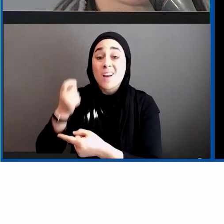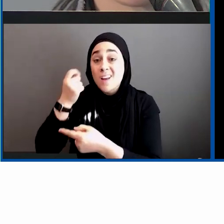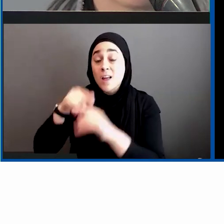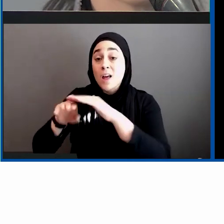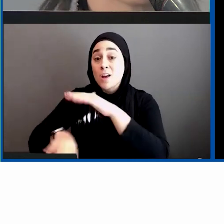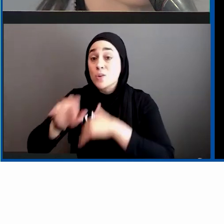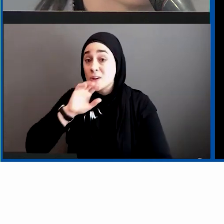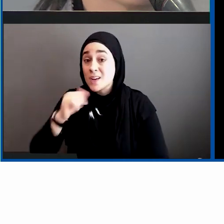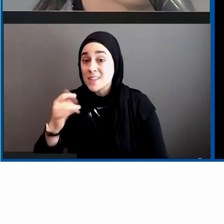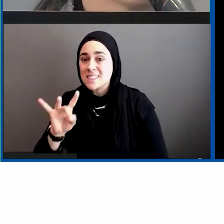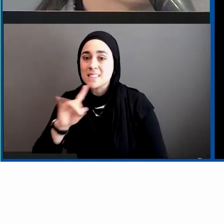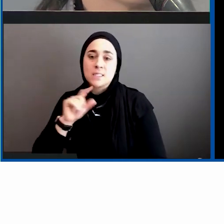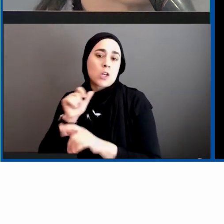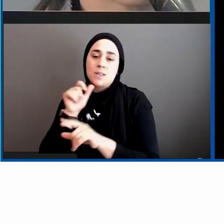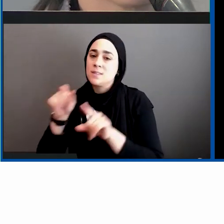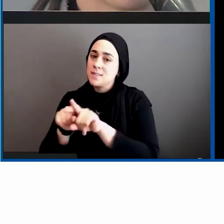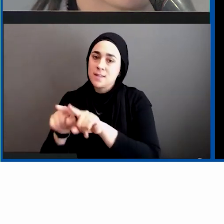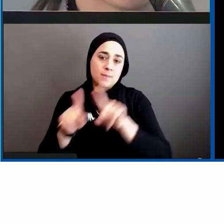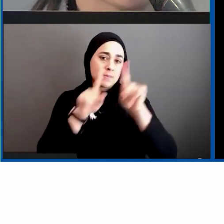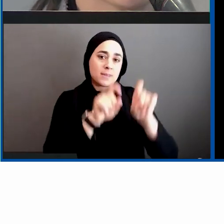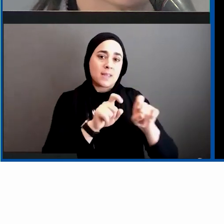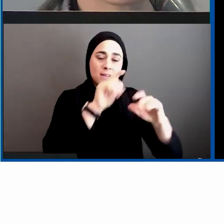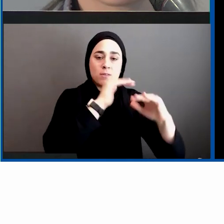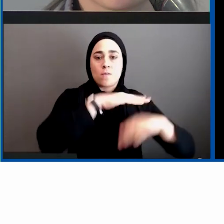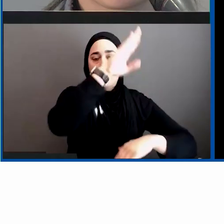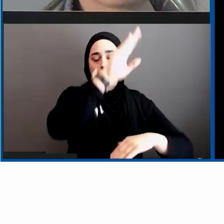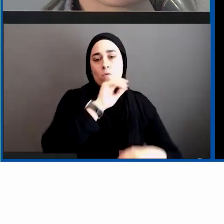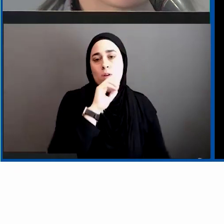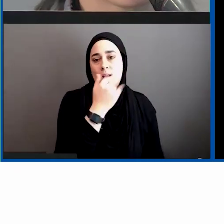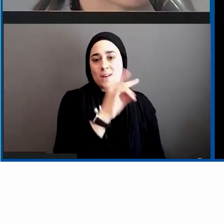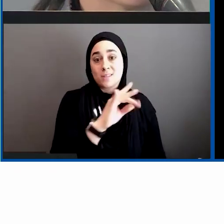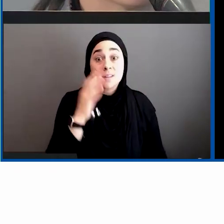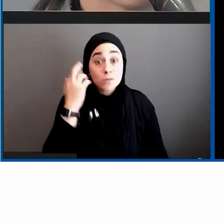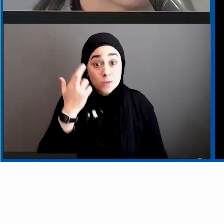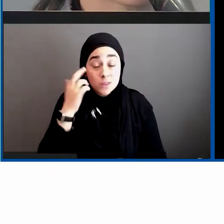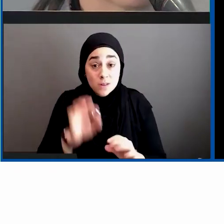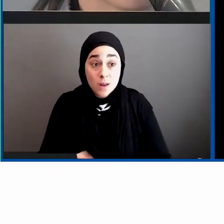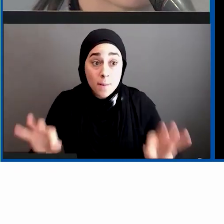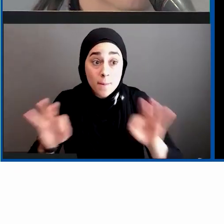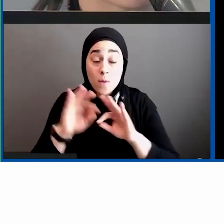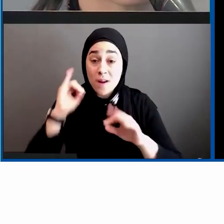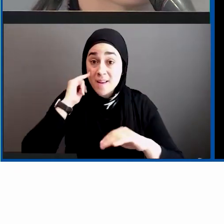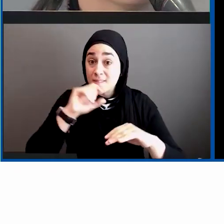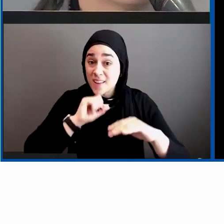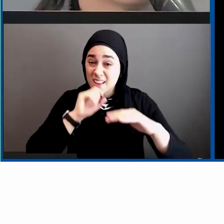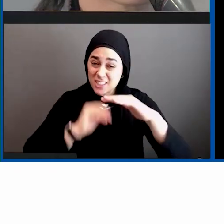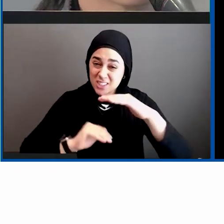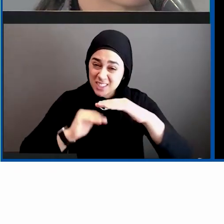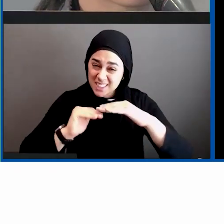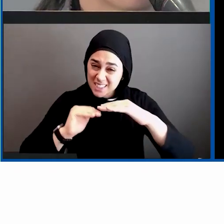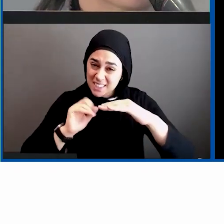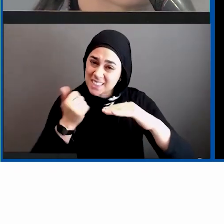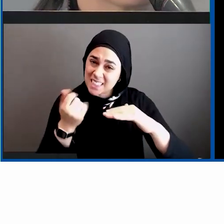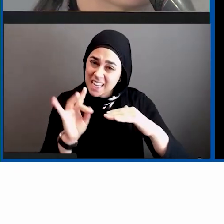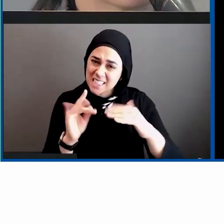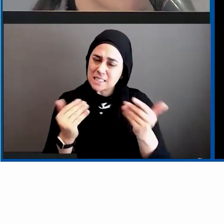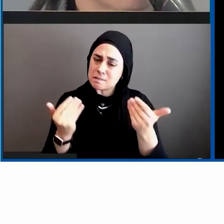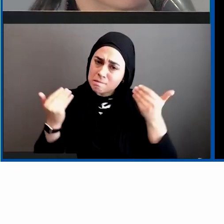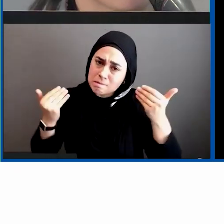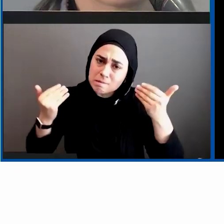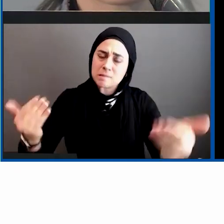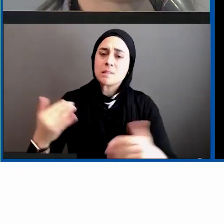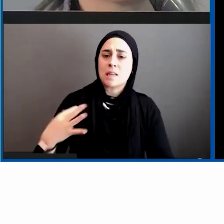and that's why it's so important if they're close to 18 to get that application in as quickly as possible, because it's going to